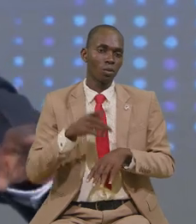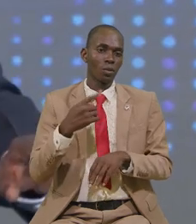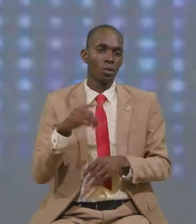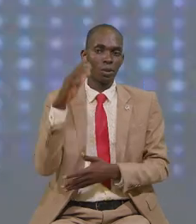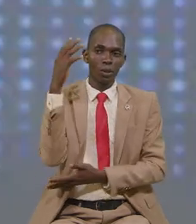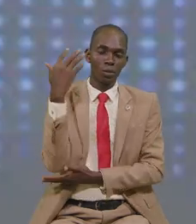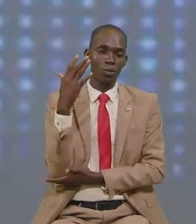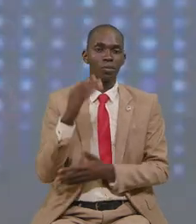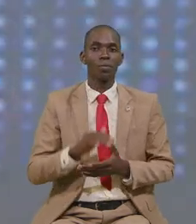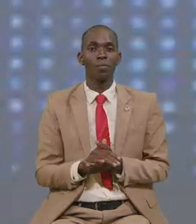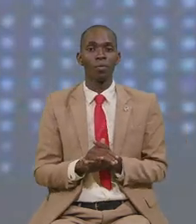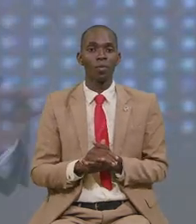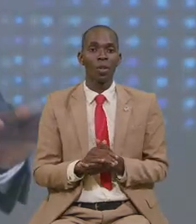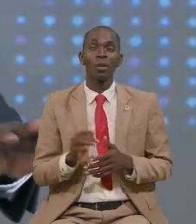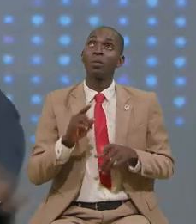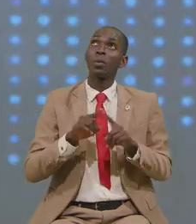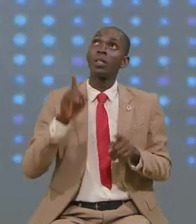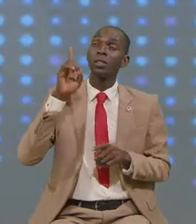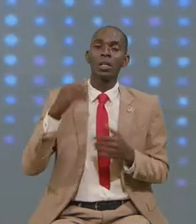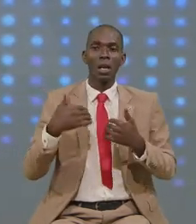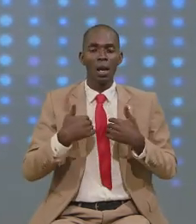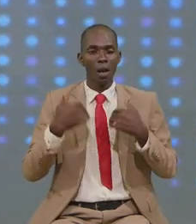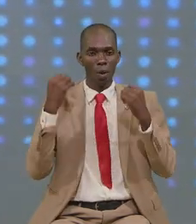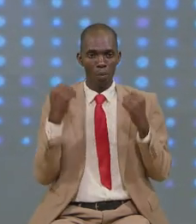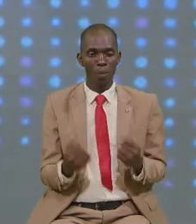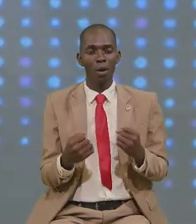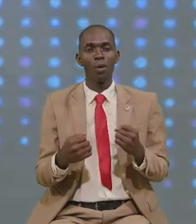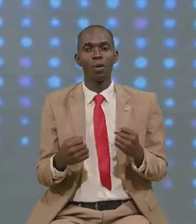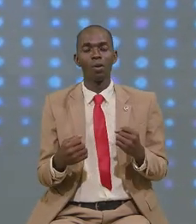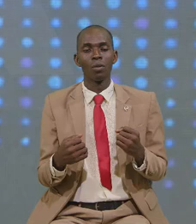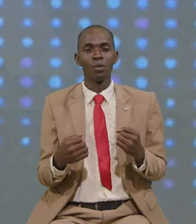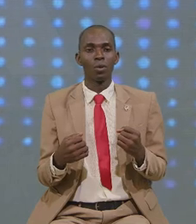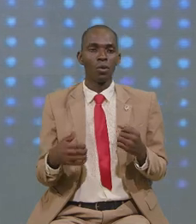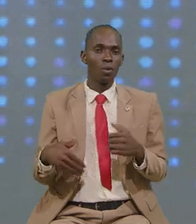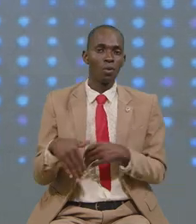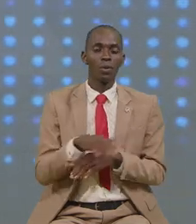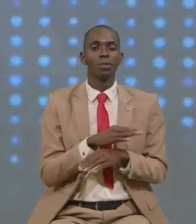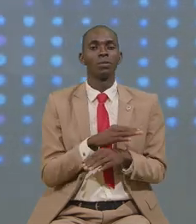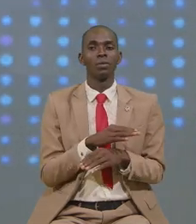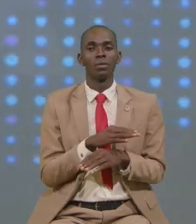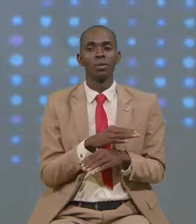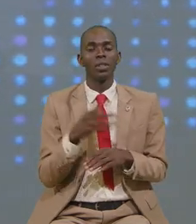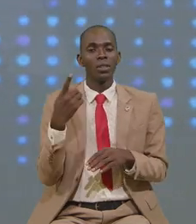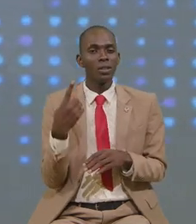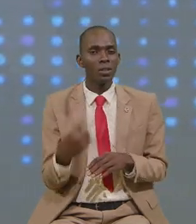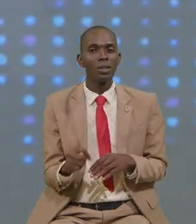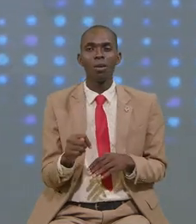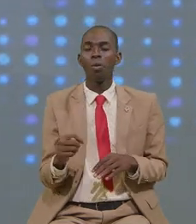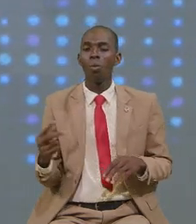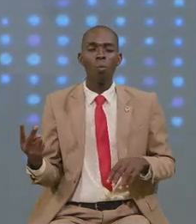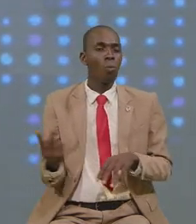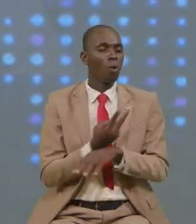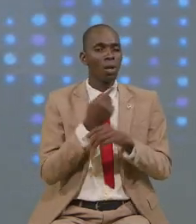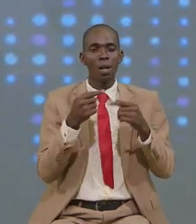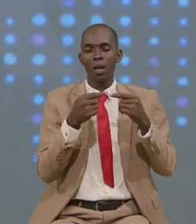He had power over, but he had power over the worst enemy